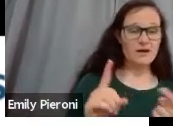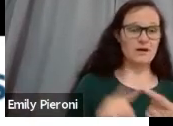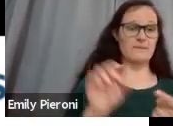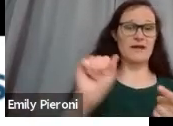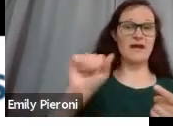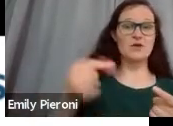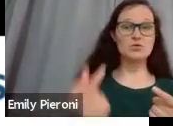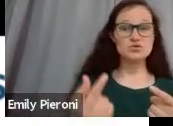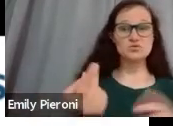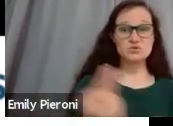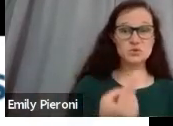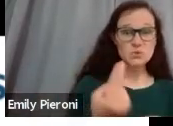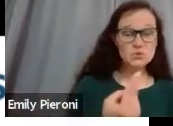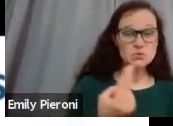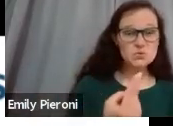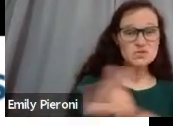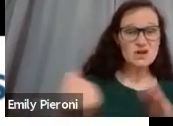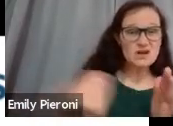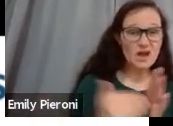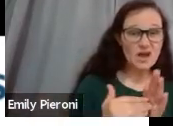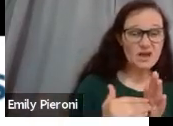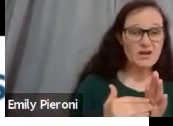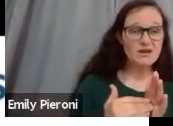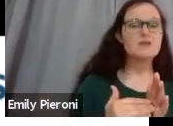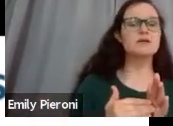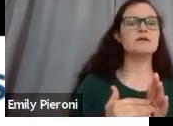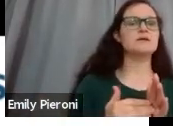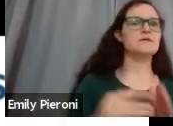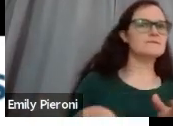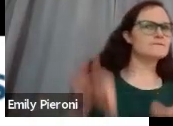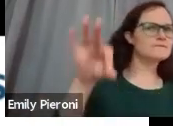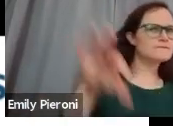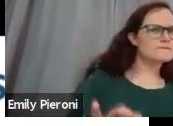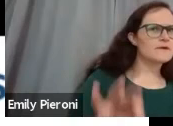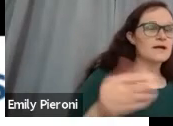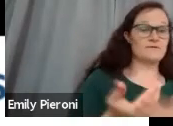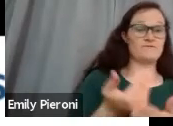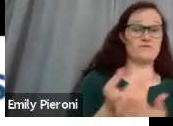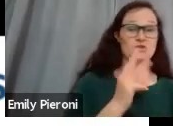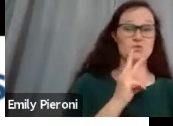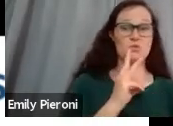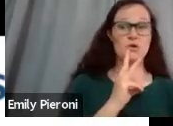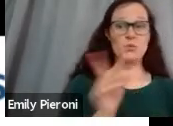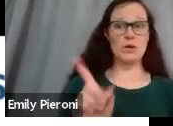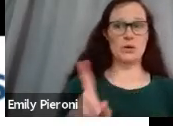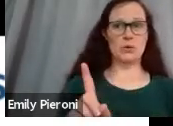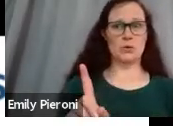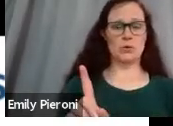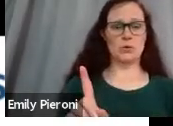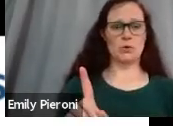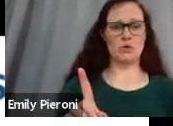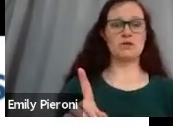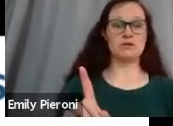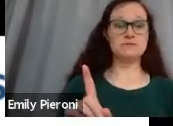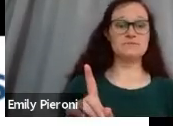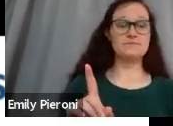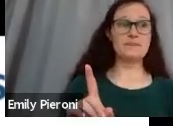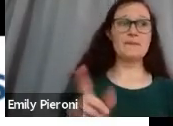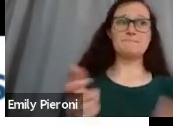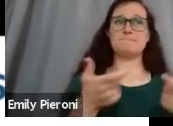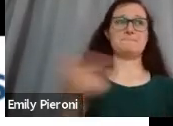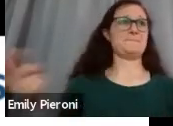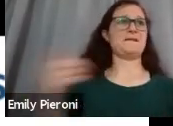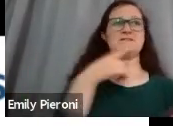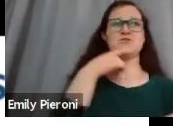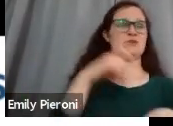industrial water reuse to supplement freshwater supplies. And so we've had our major drought. We've been in a major drought since